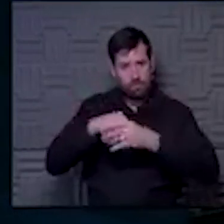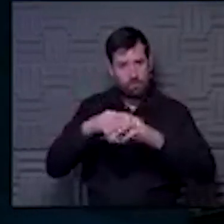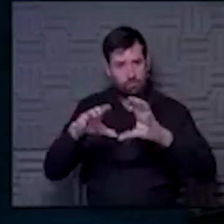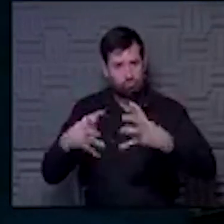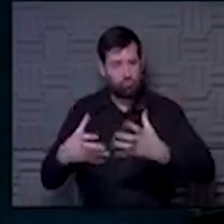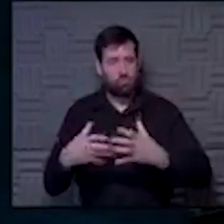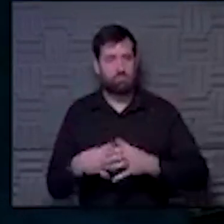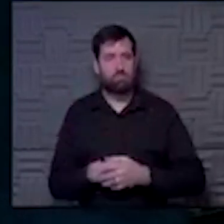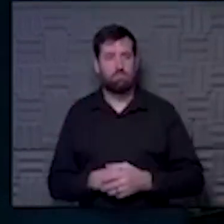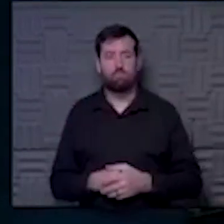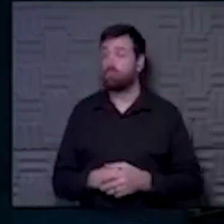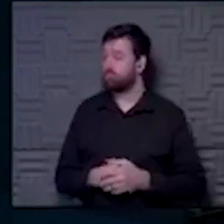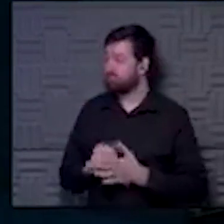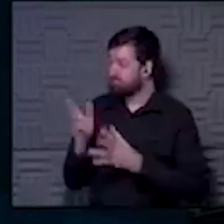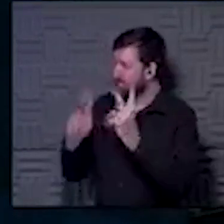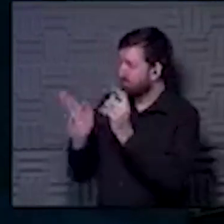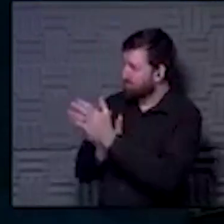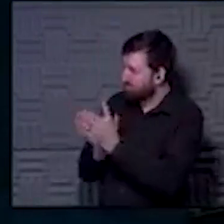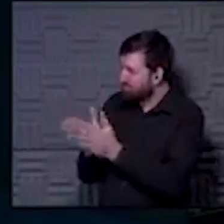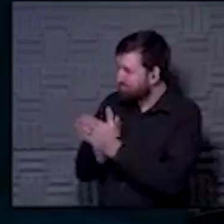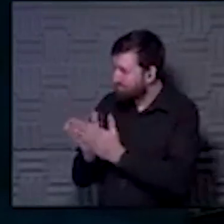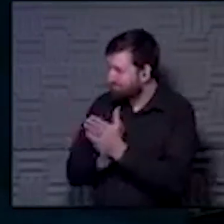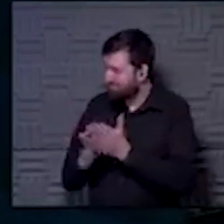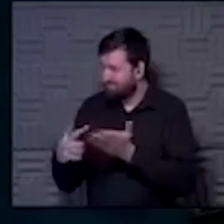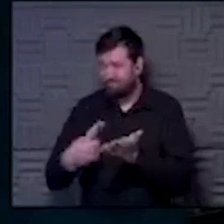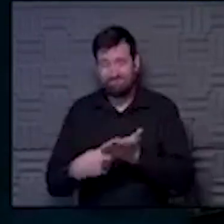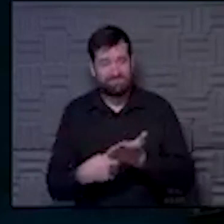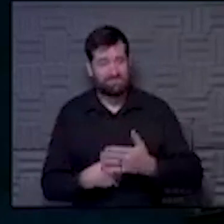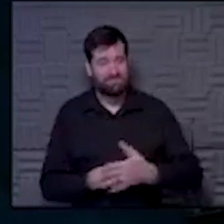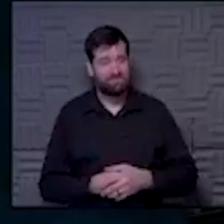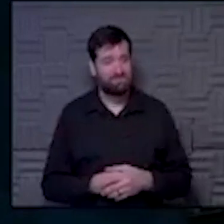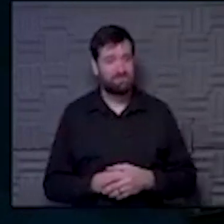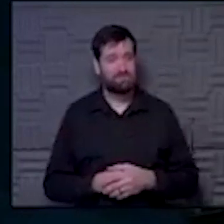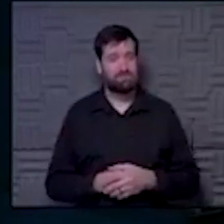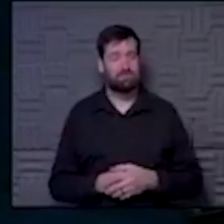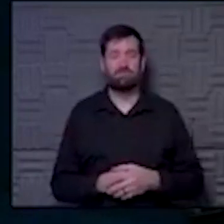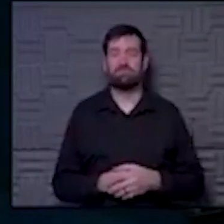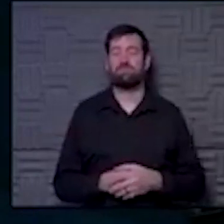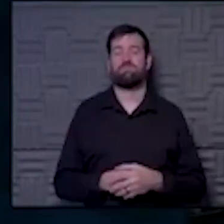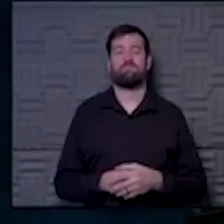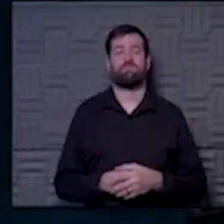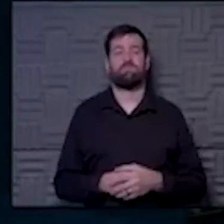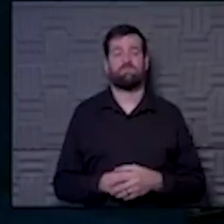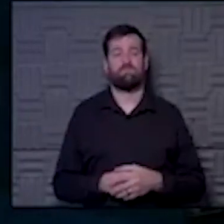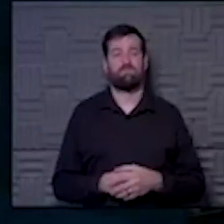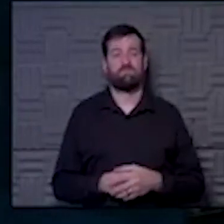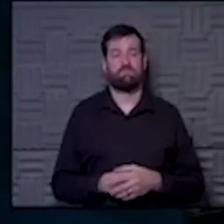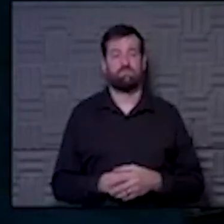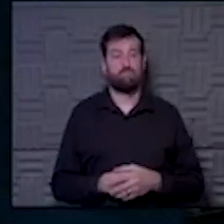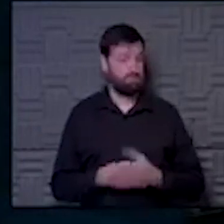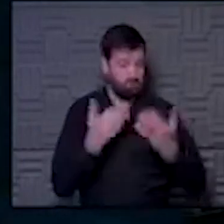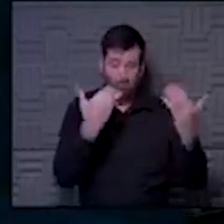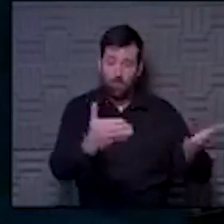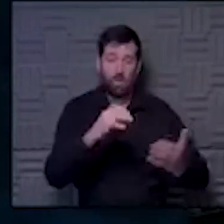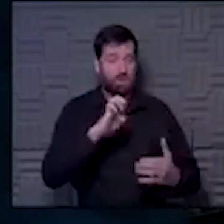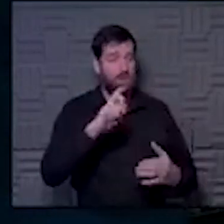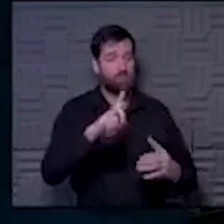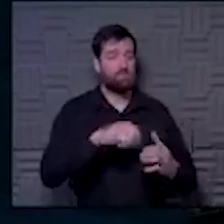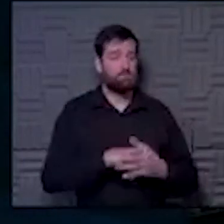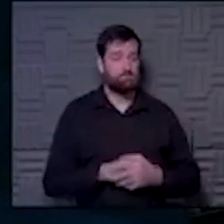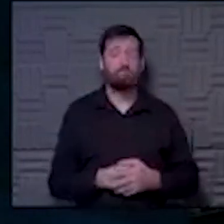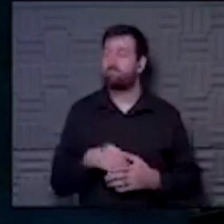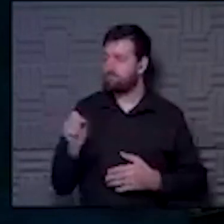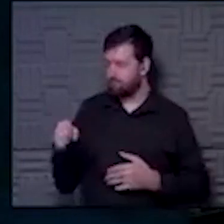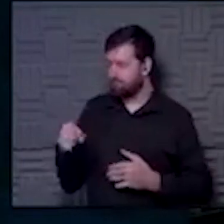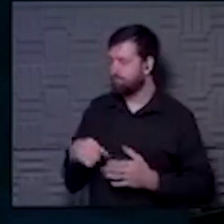go, Ed. I think people are fired up. Let's do it. Talk about it. Claudia. Go ahead, Ed. Claudia, yeah,